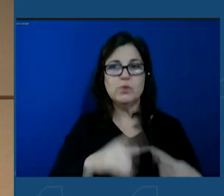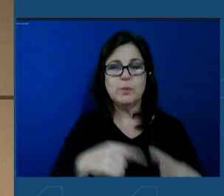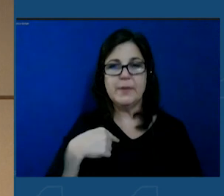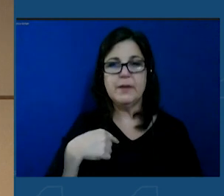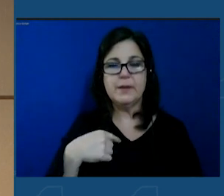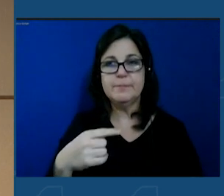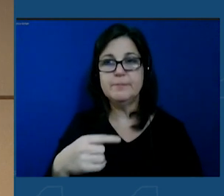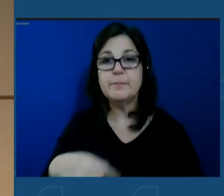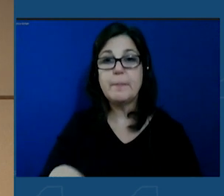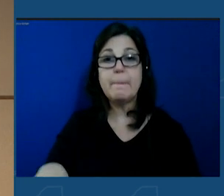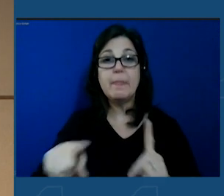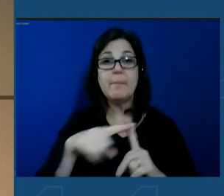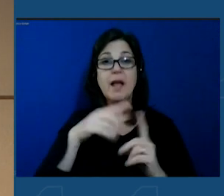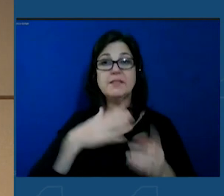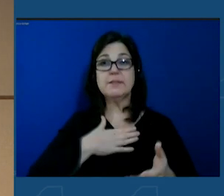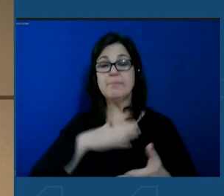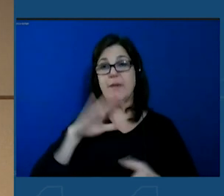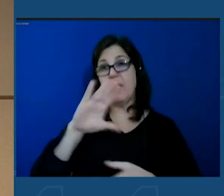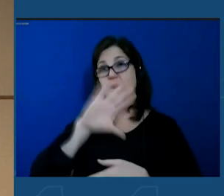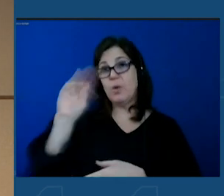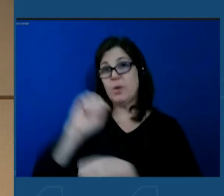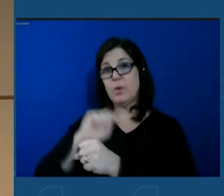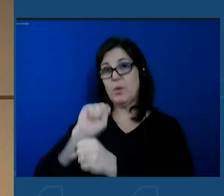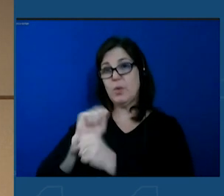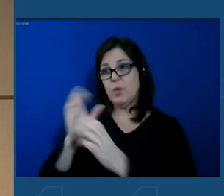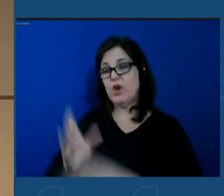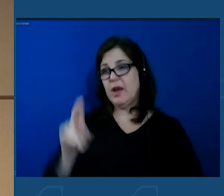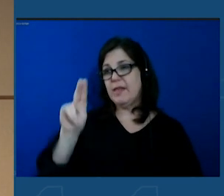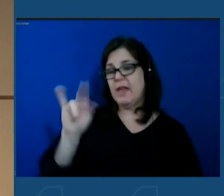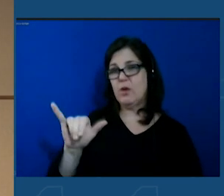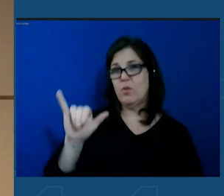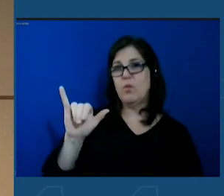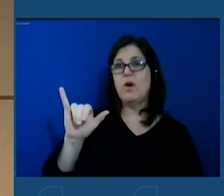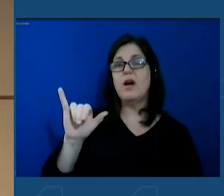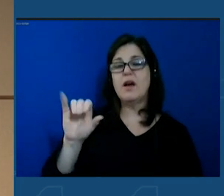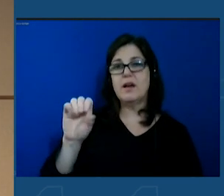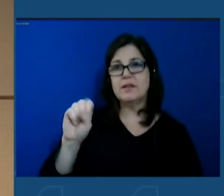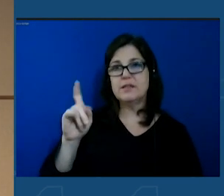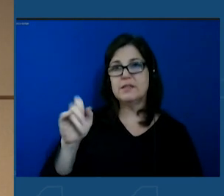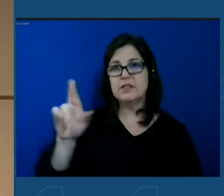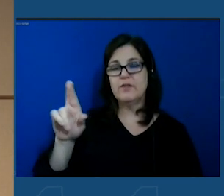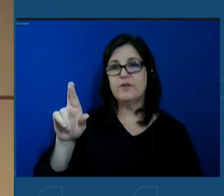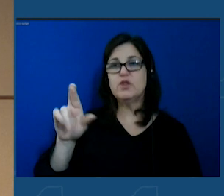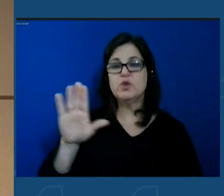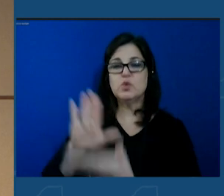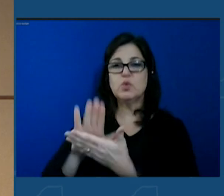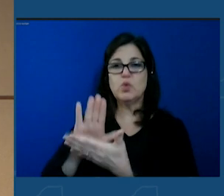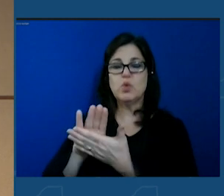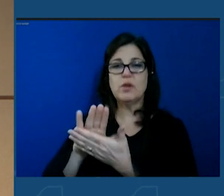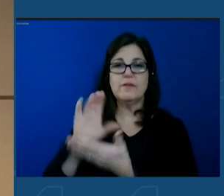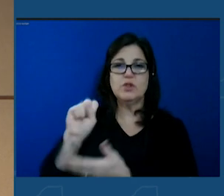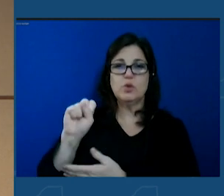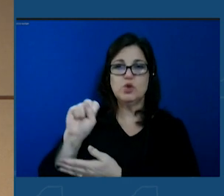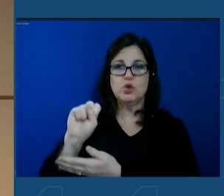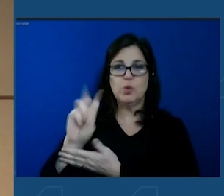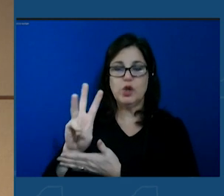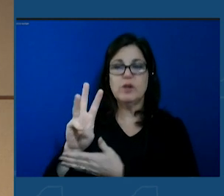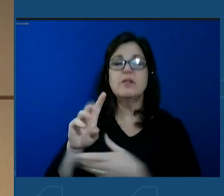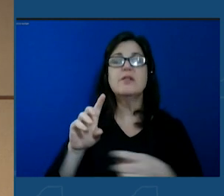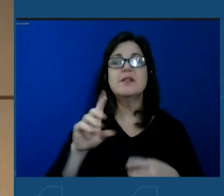my colleague and friend at the NYU Silver School of Social Work, Dr. Michelle Munson, who is here with us